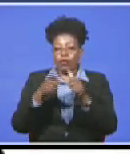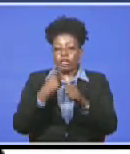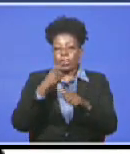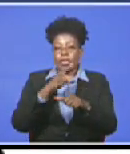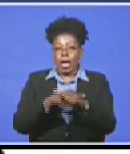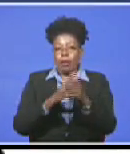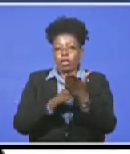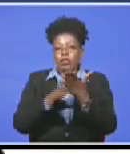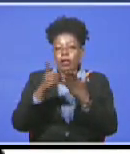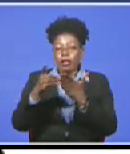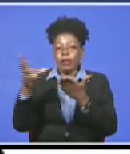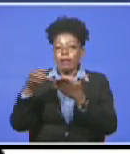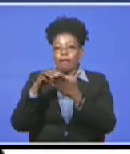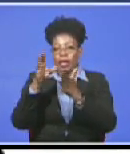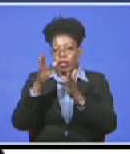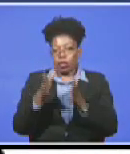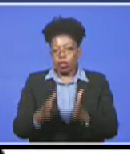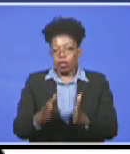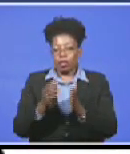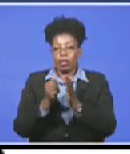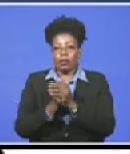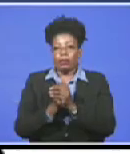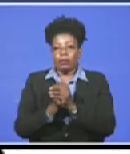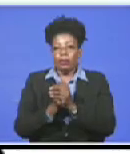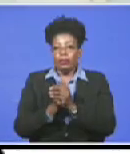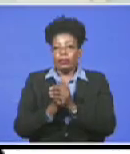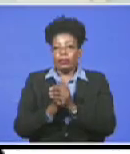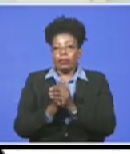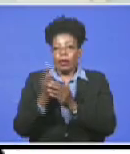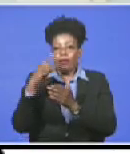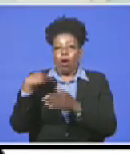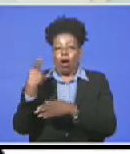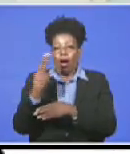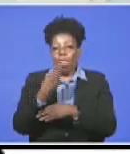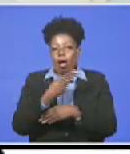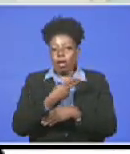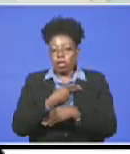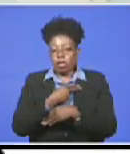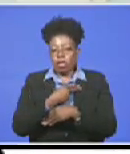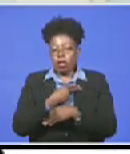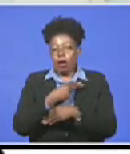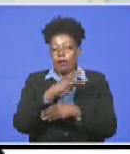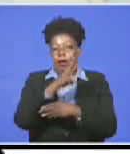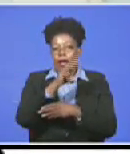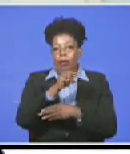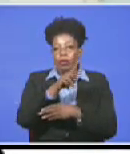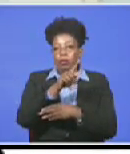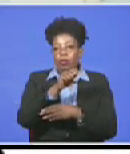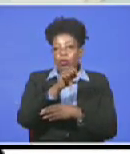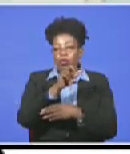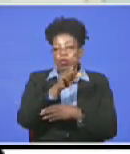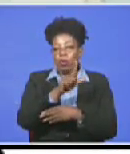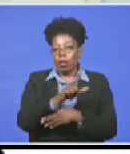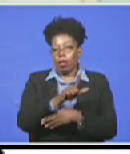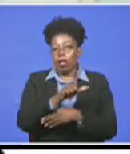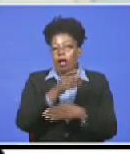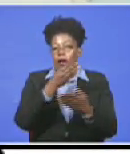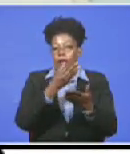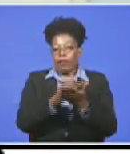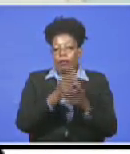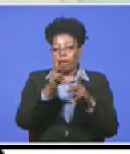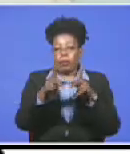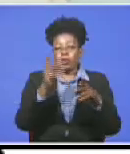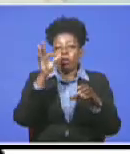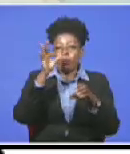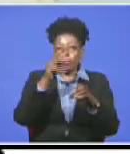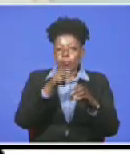or developing investors. For us, we've always considered the mutual fund structure to be a great way for people to